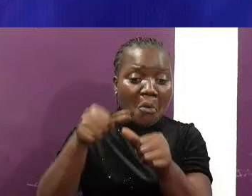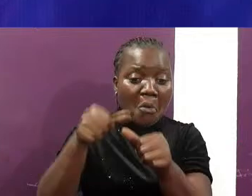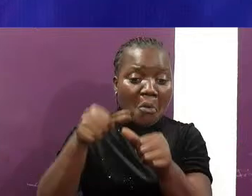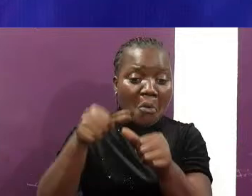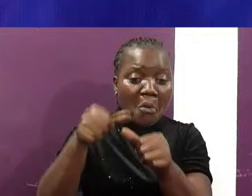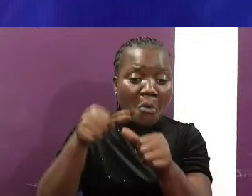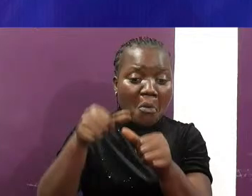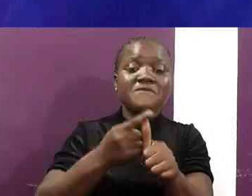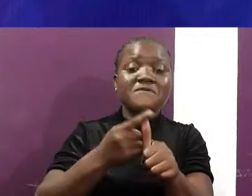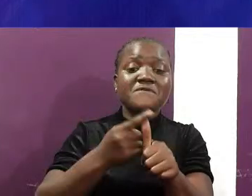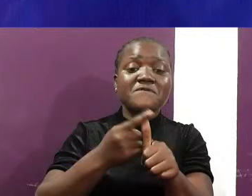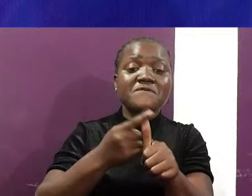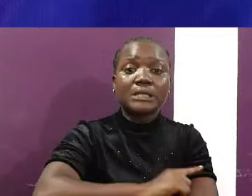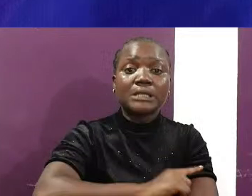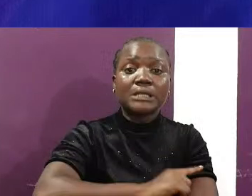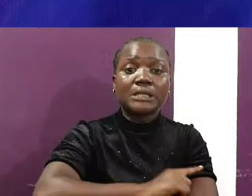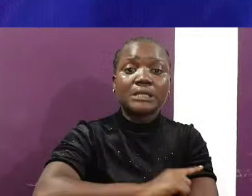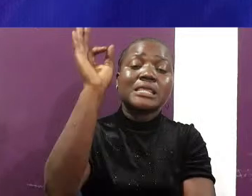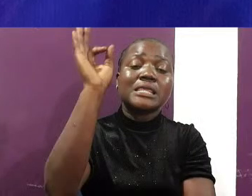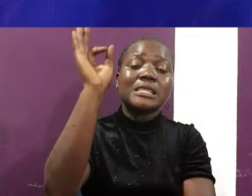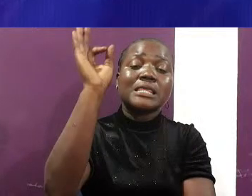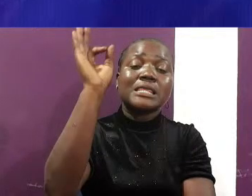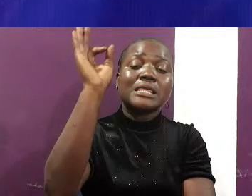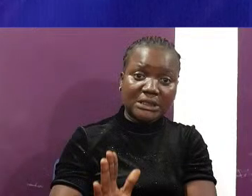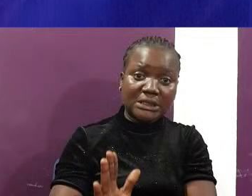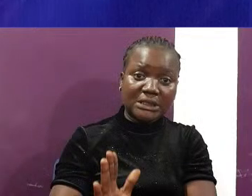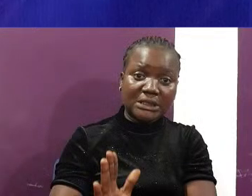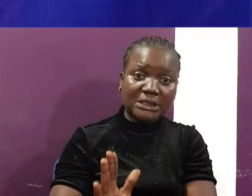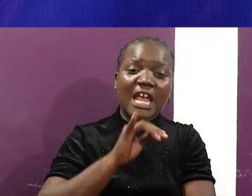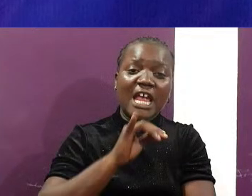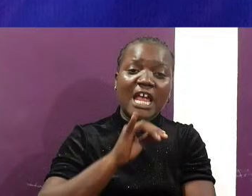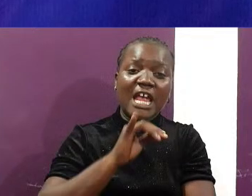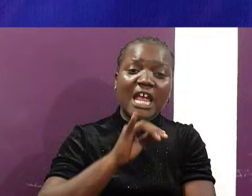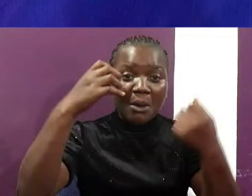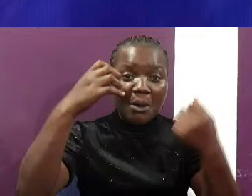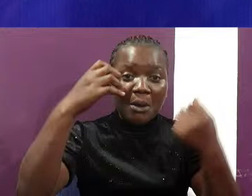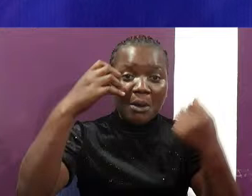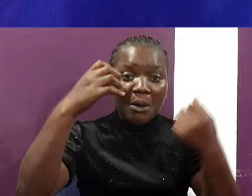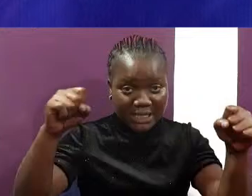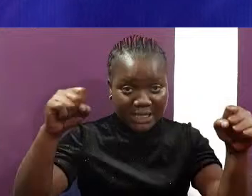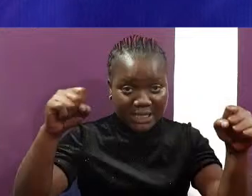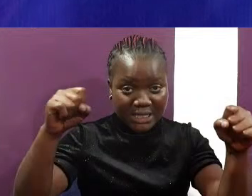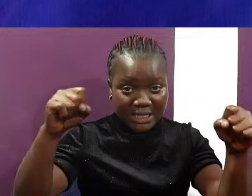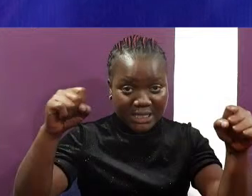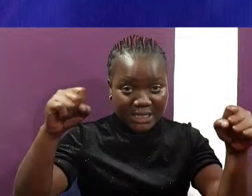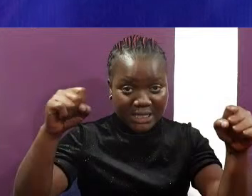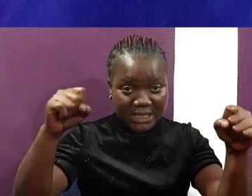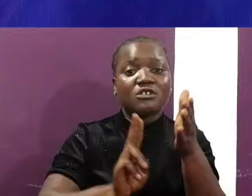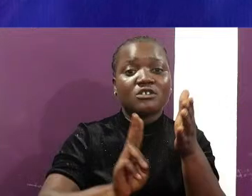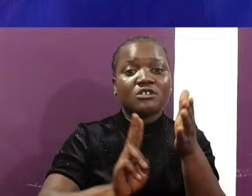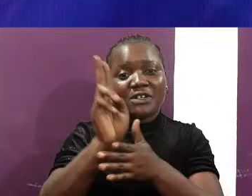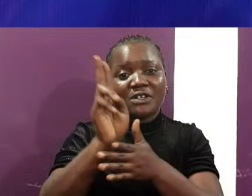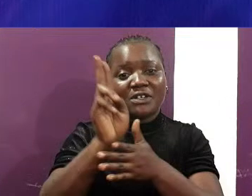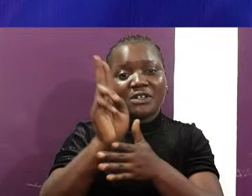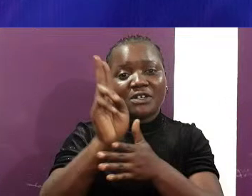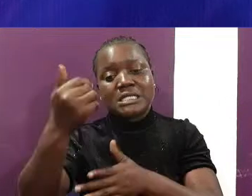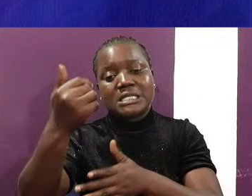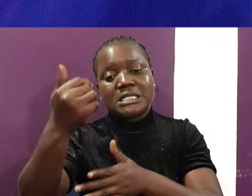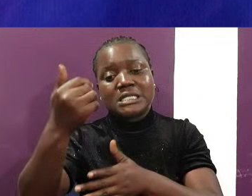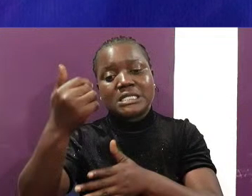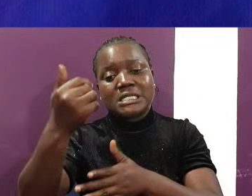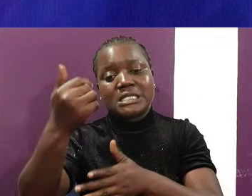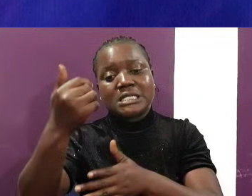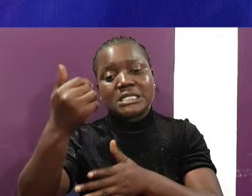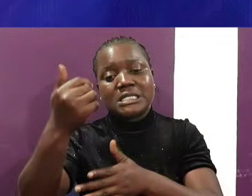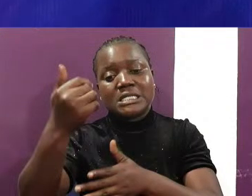ya on ebe sya dieno, no ye principal. Mr. Joshua A. do not a principal. And a second day, no, so no, no, so a principal household